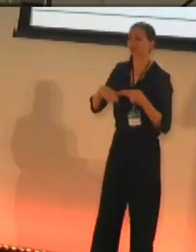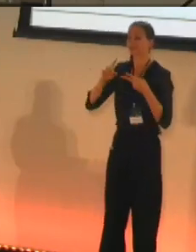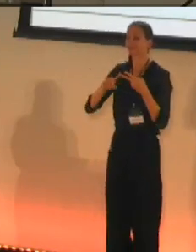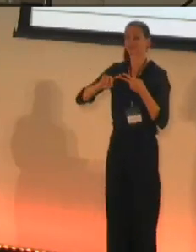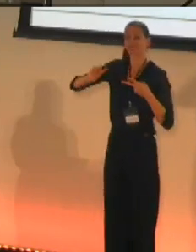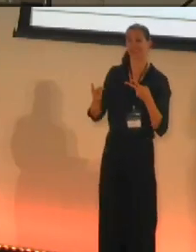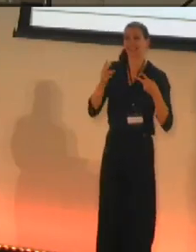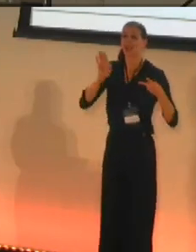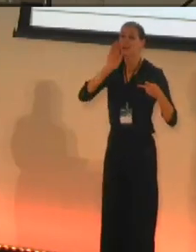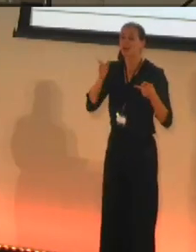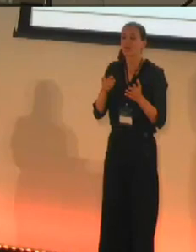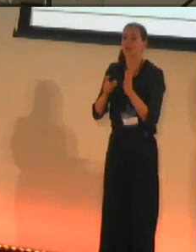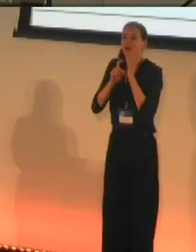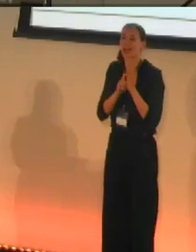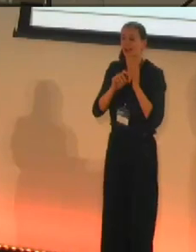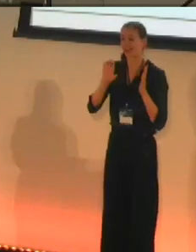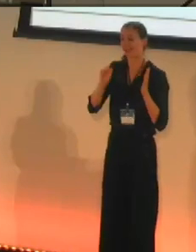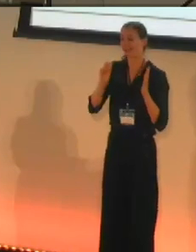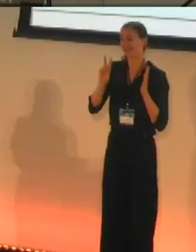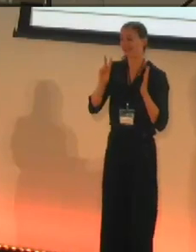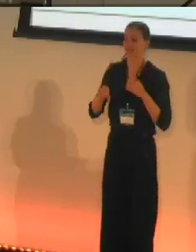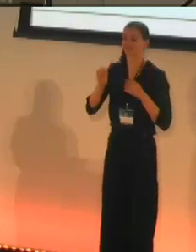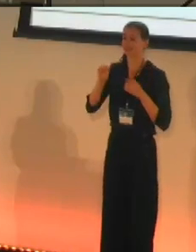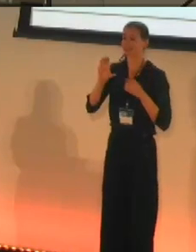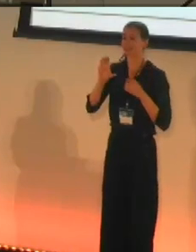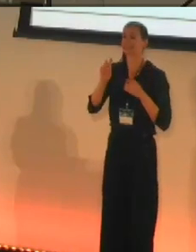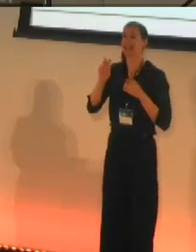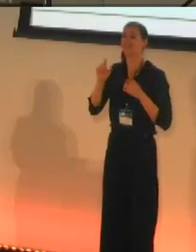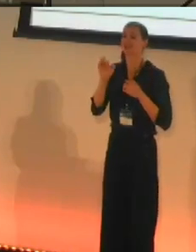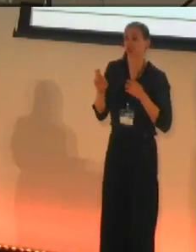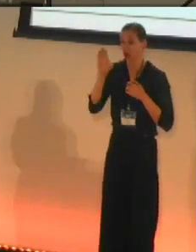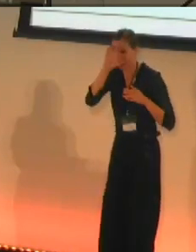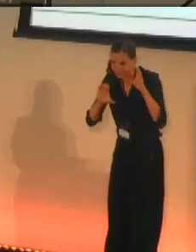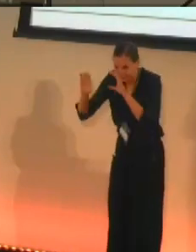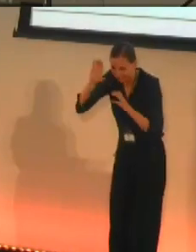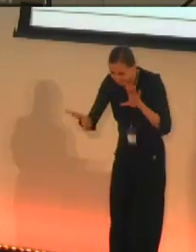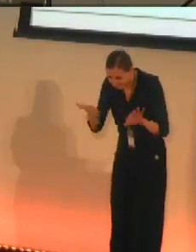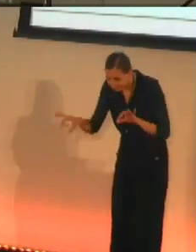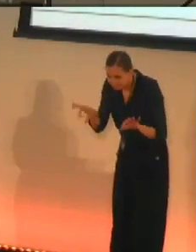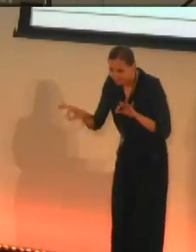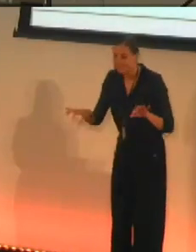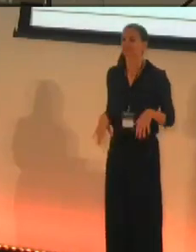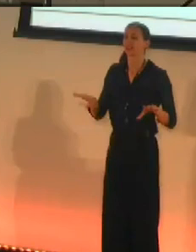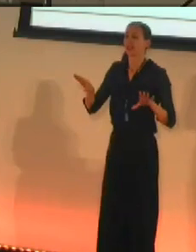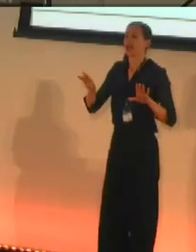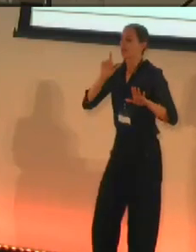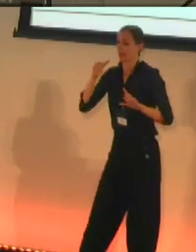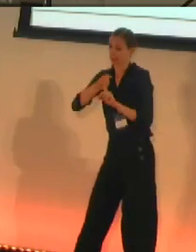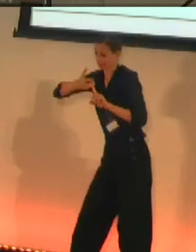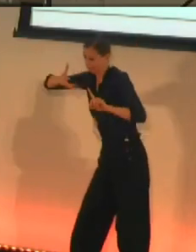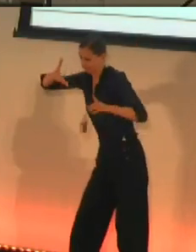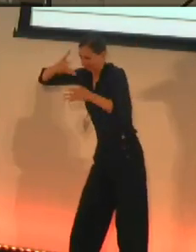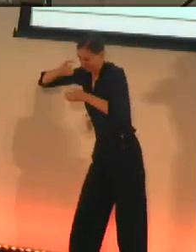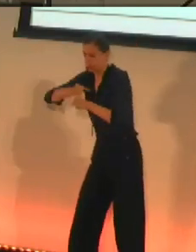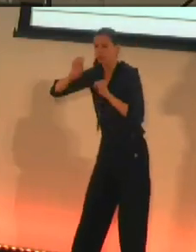second virtual park. There were other tasks in other parks that we had these participants do, but for brevity, I will not be talking about those here. You can read